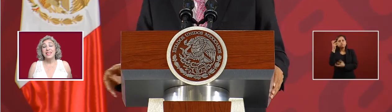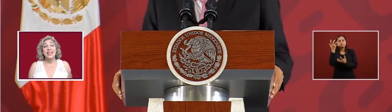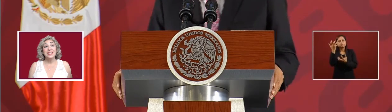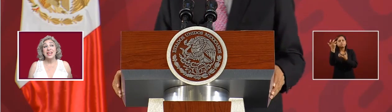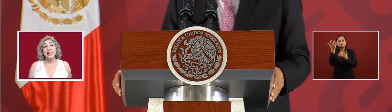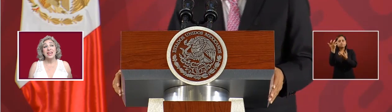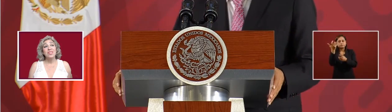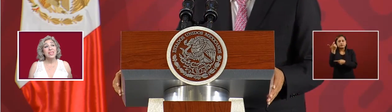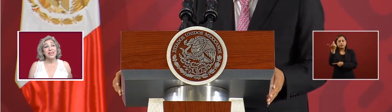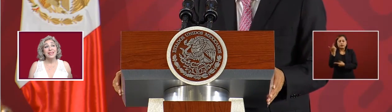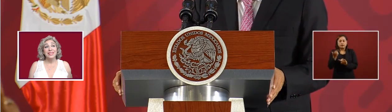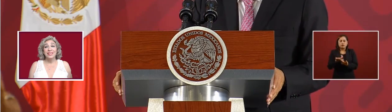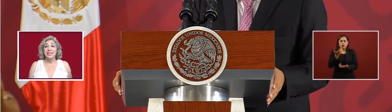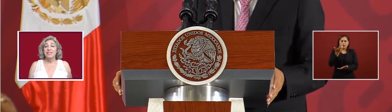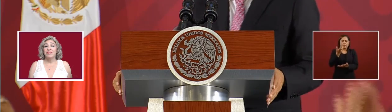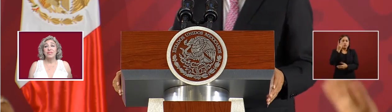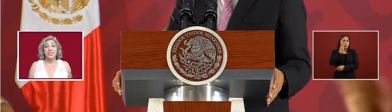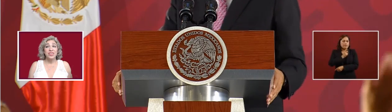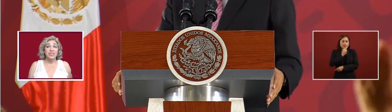and that's not healthy